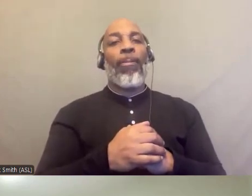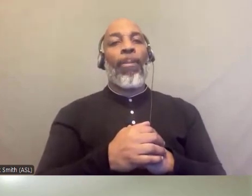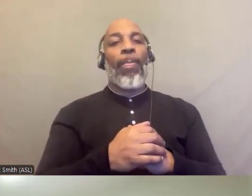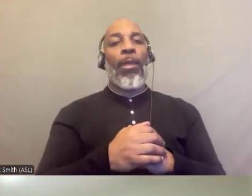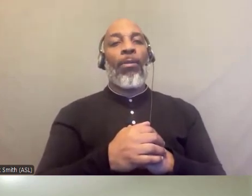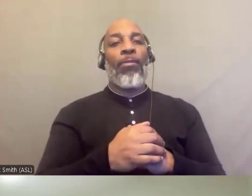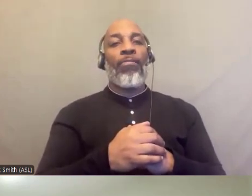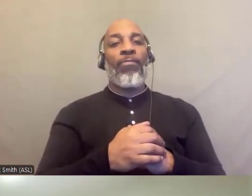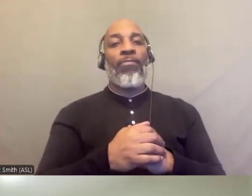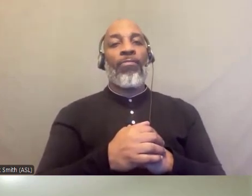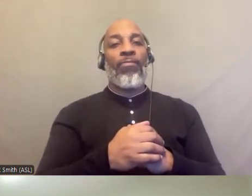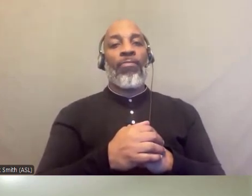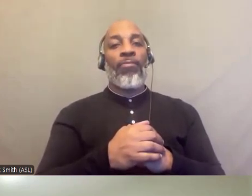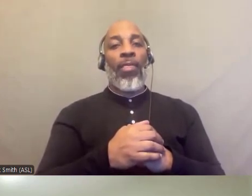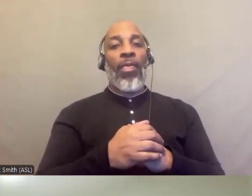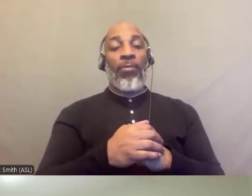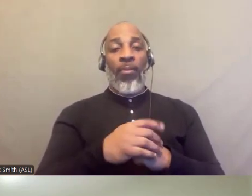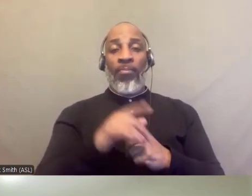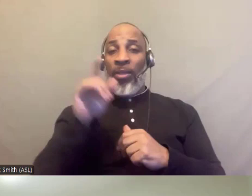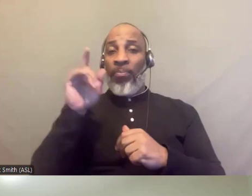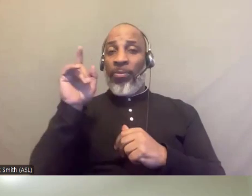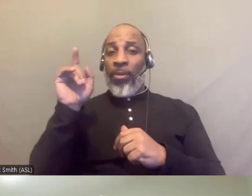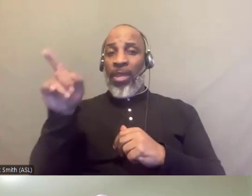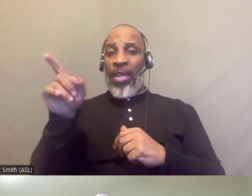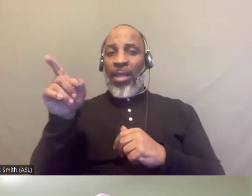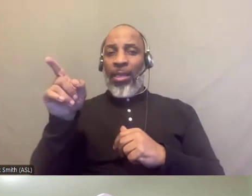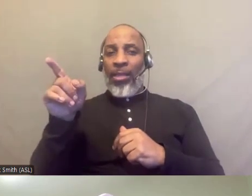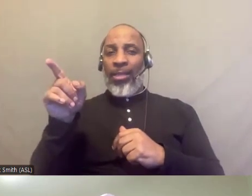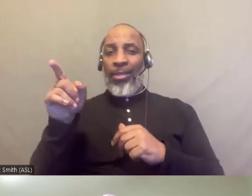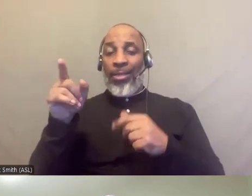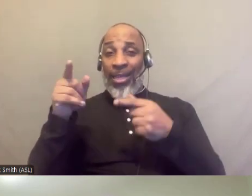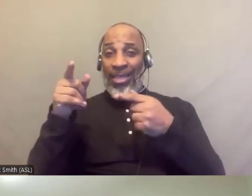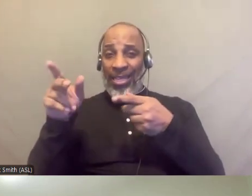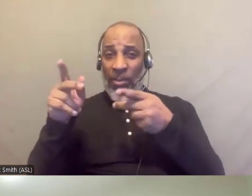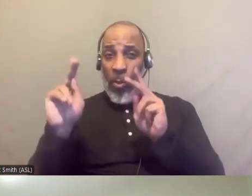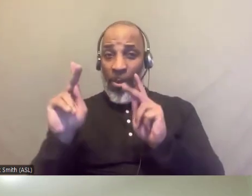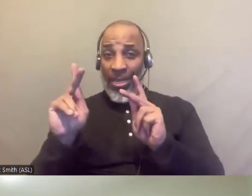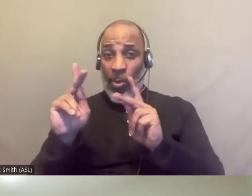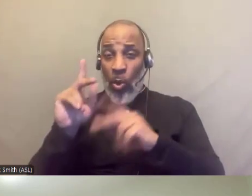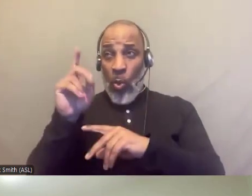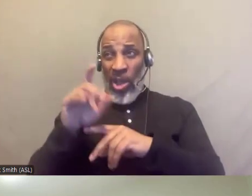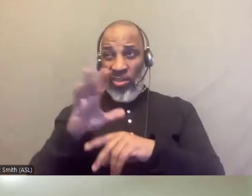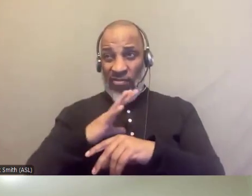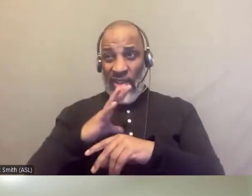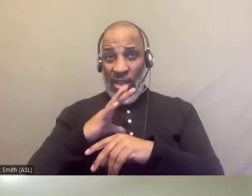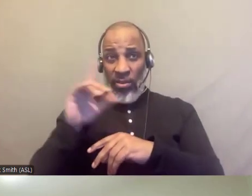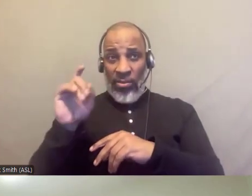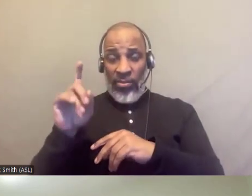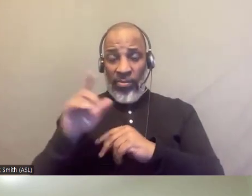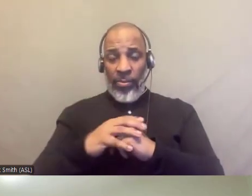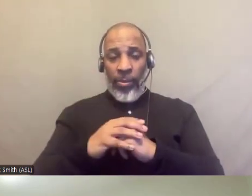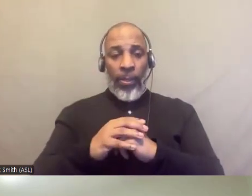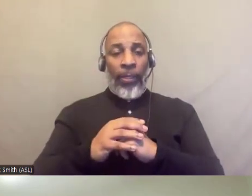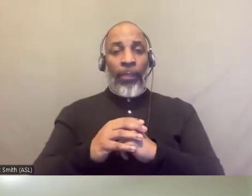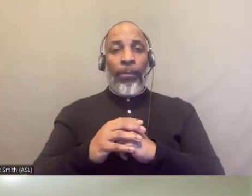So the poll question is up, and the first question is this a permissible interview